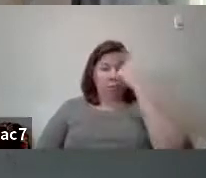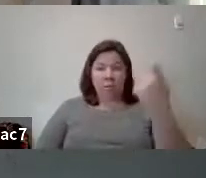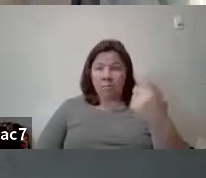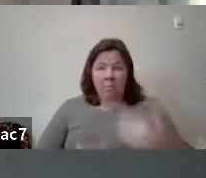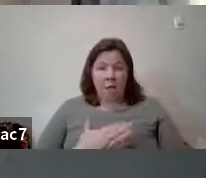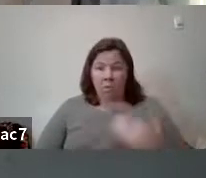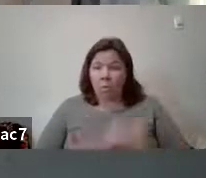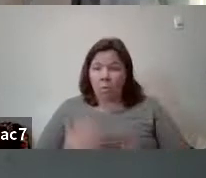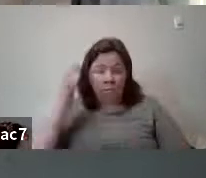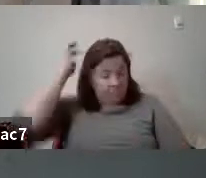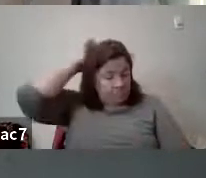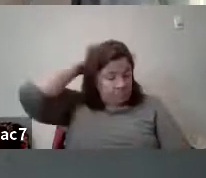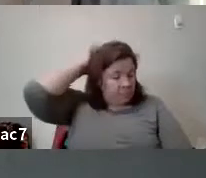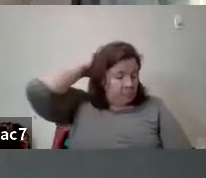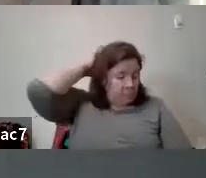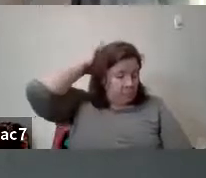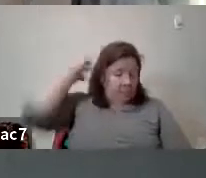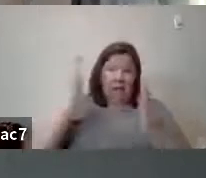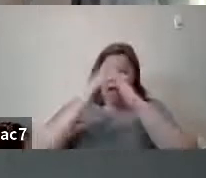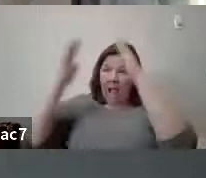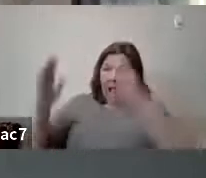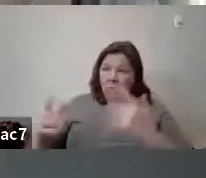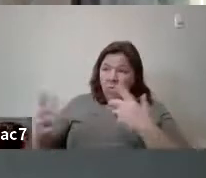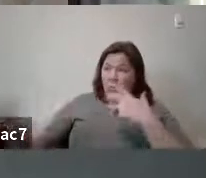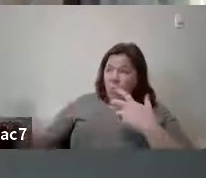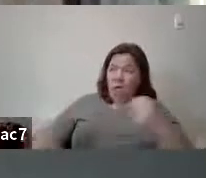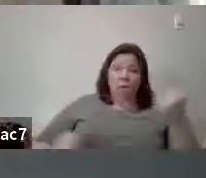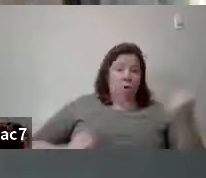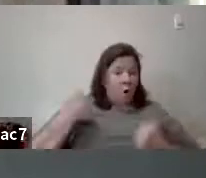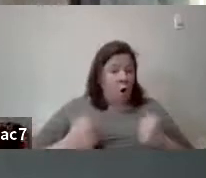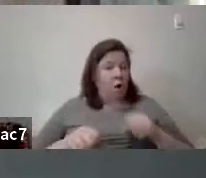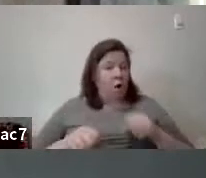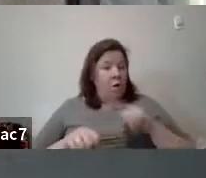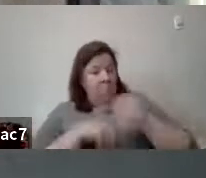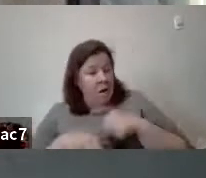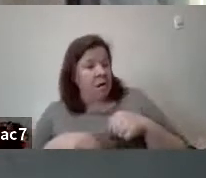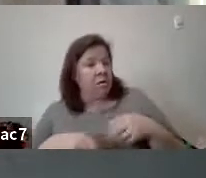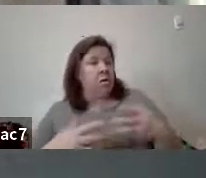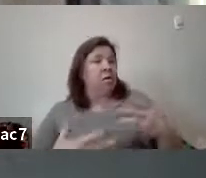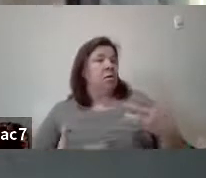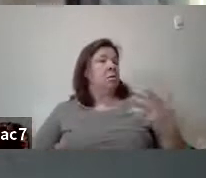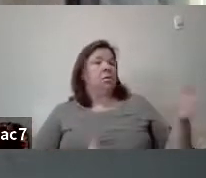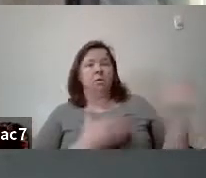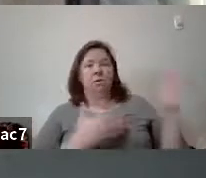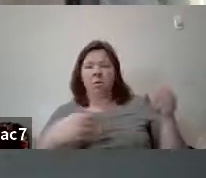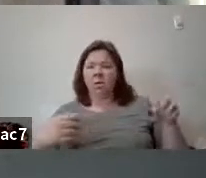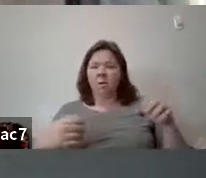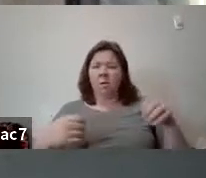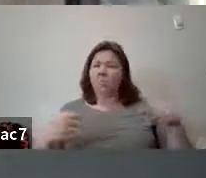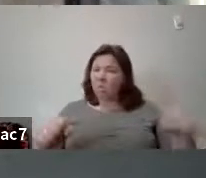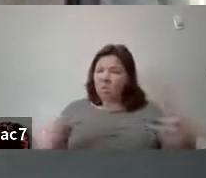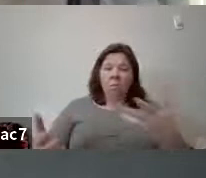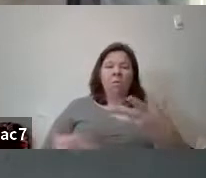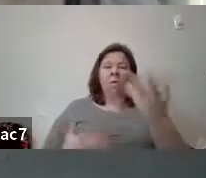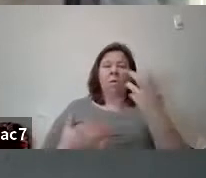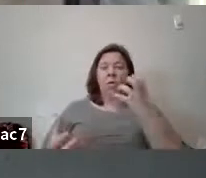is, whether it's a house that you want, a car, a bike, if you're wanting to help your community, if you're wanting to